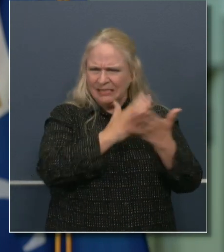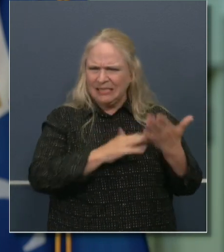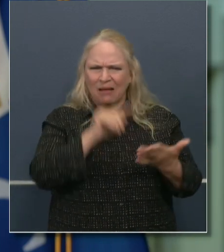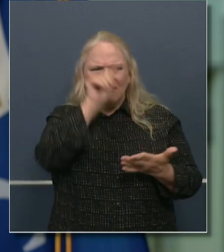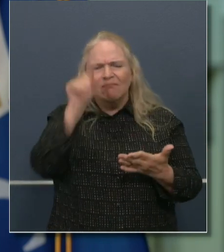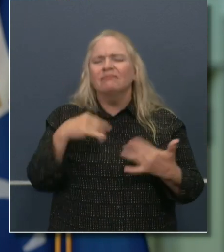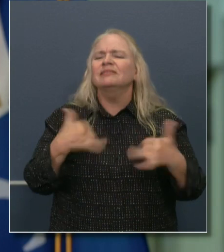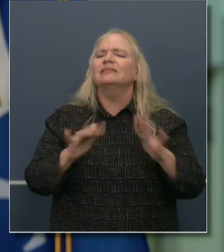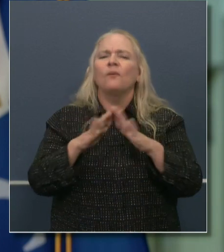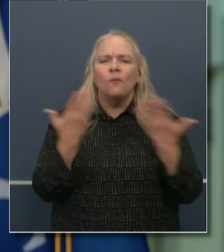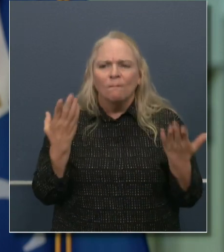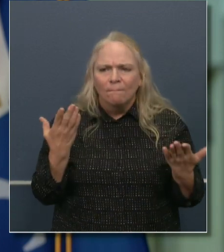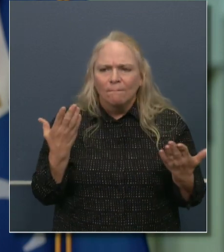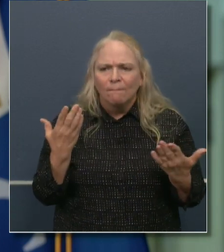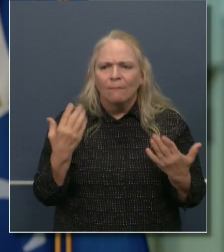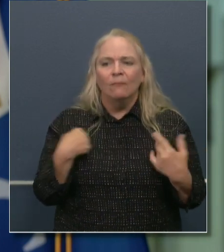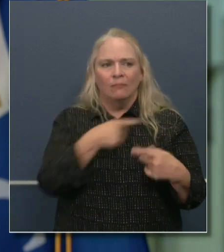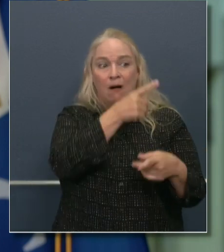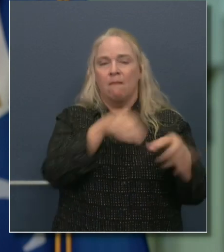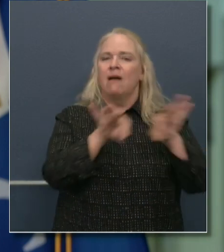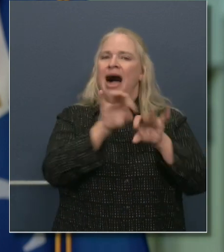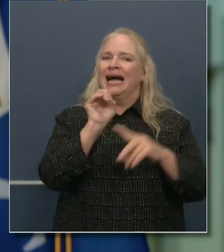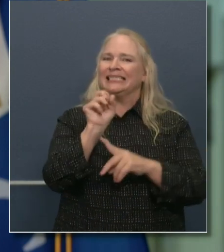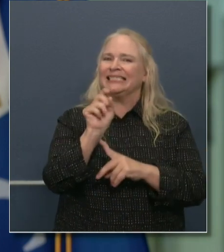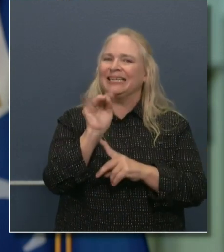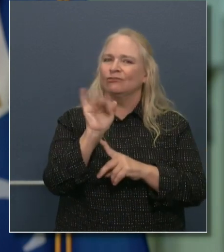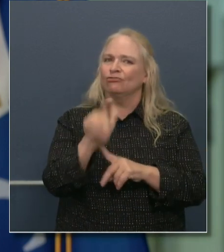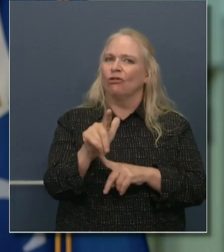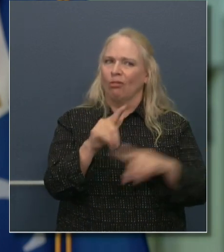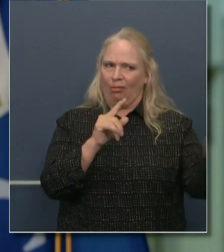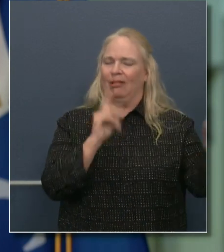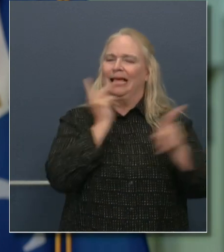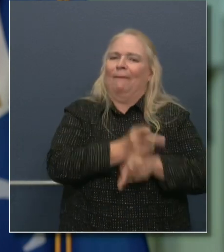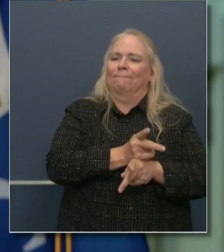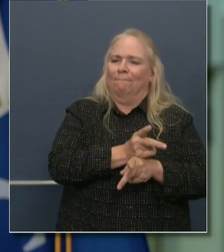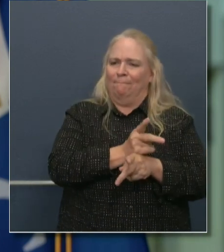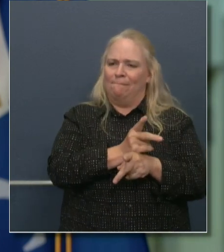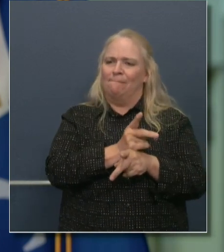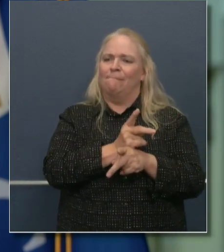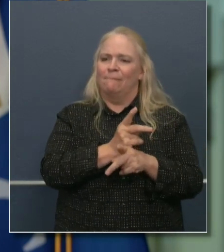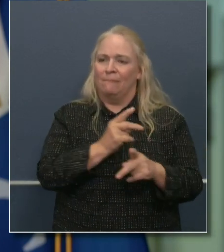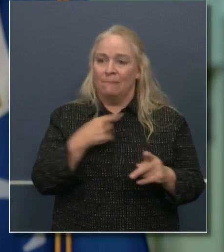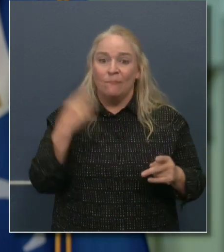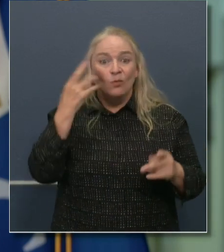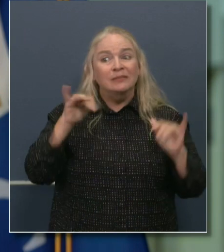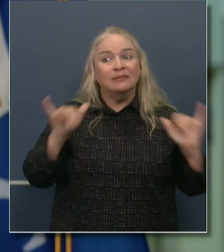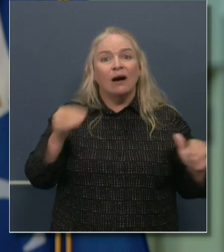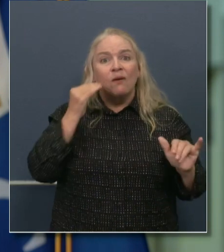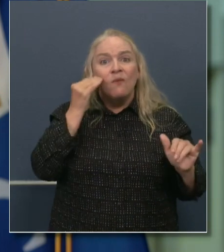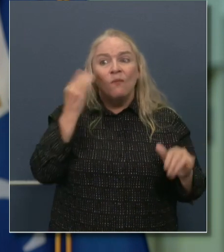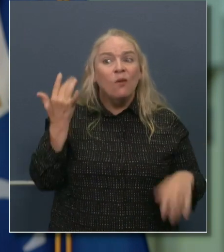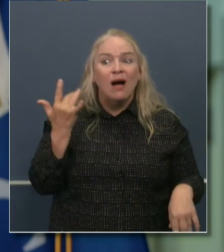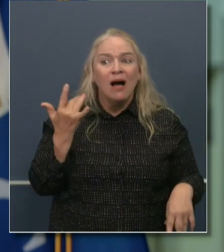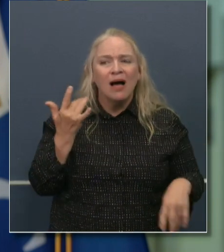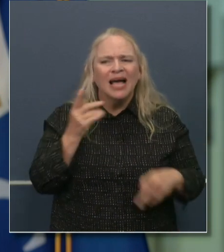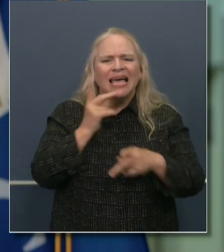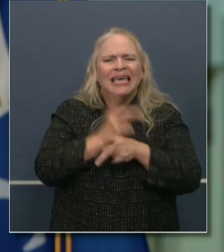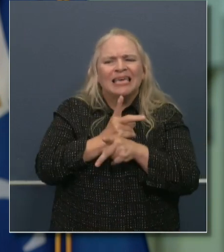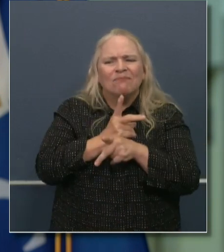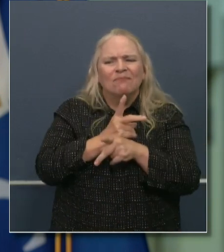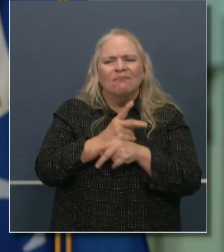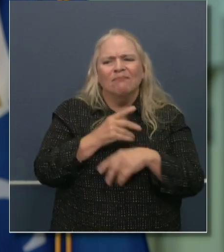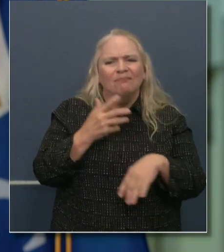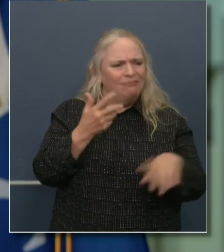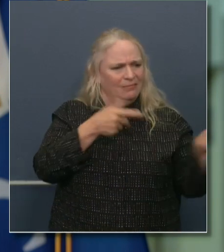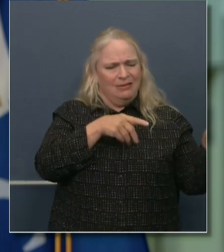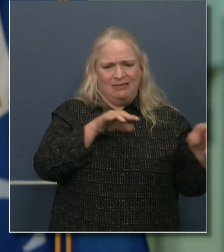after extended period of time of stabilization of our hospitalizations, stabilizations in our ICUs, stabilization in terms of